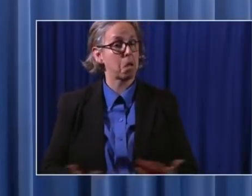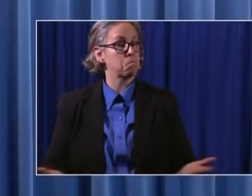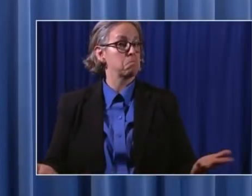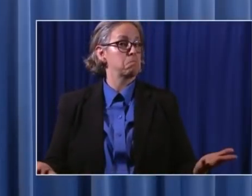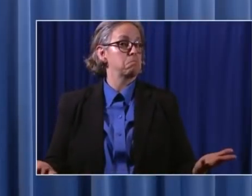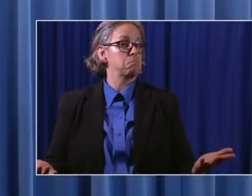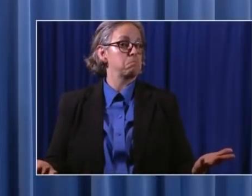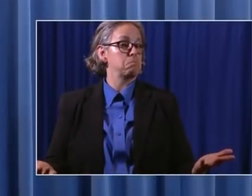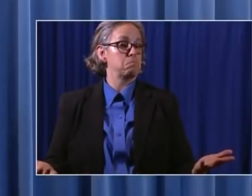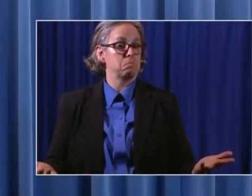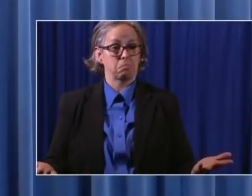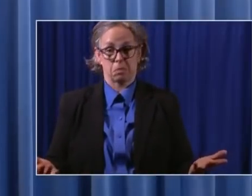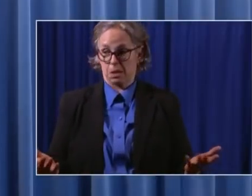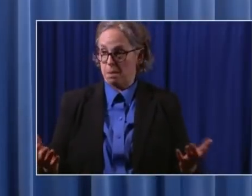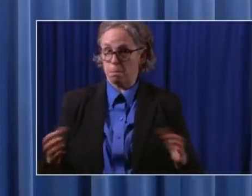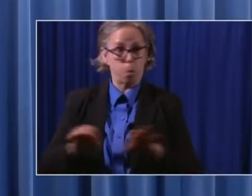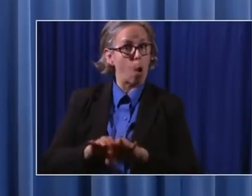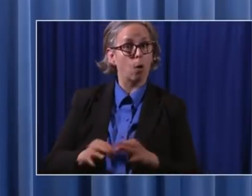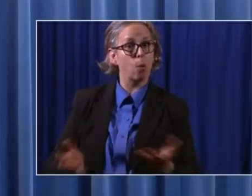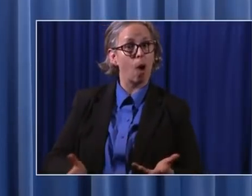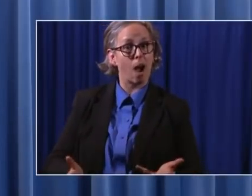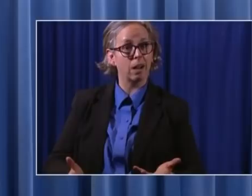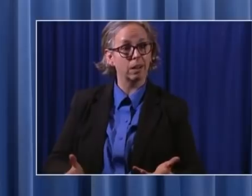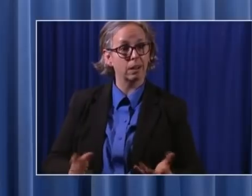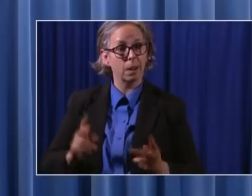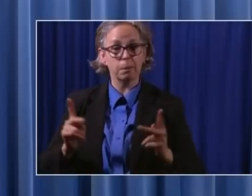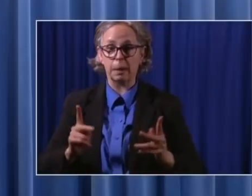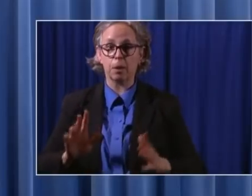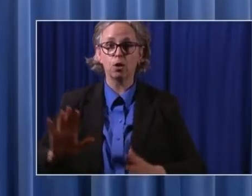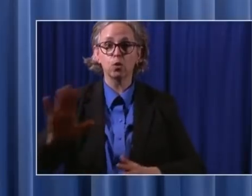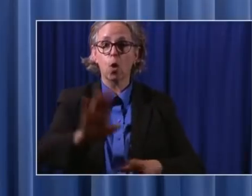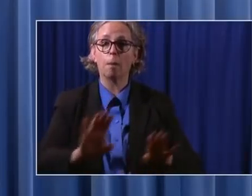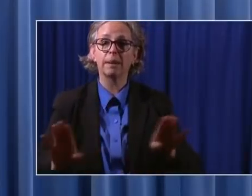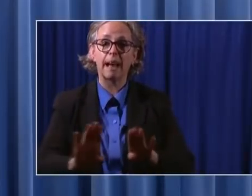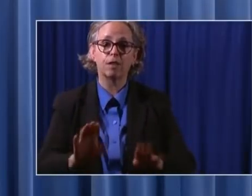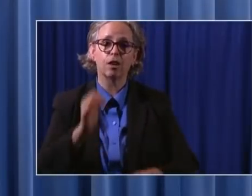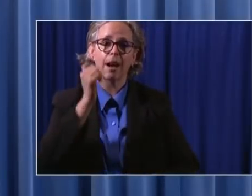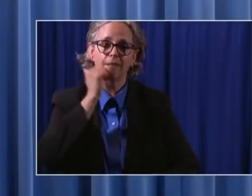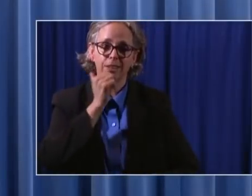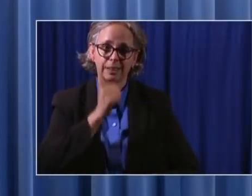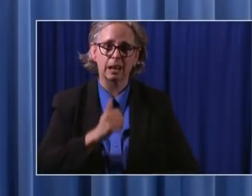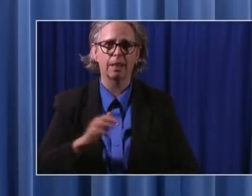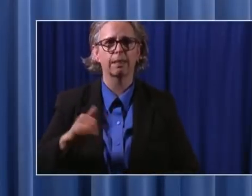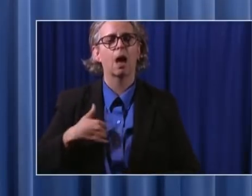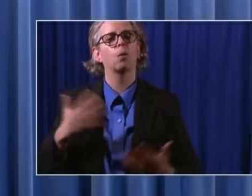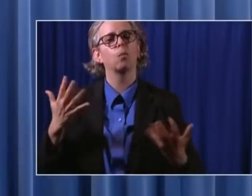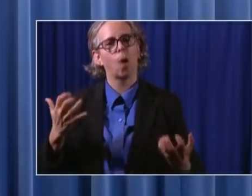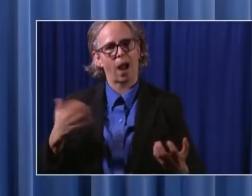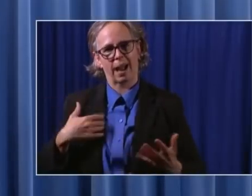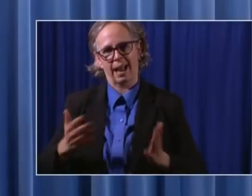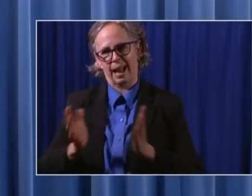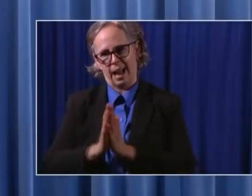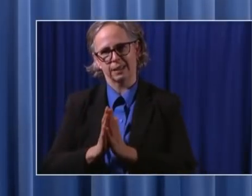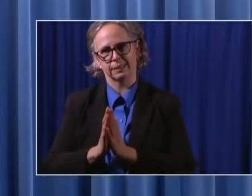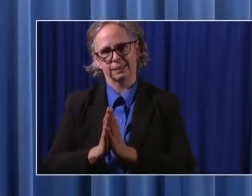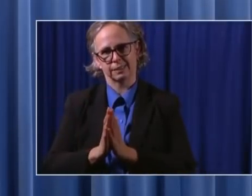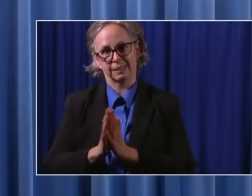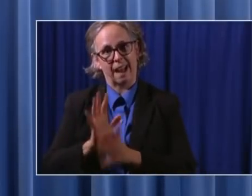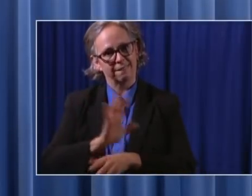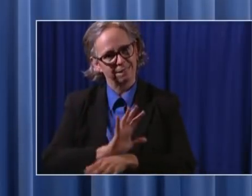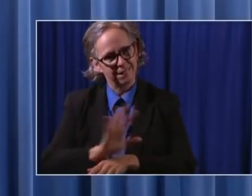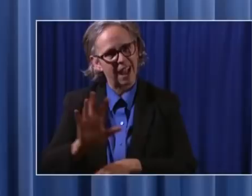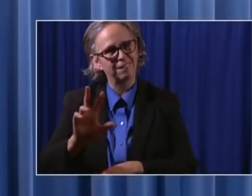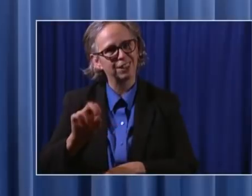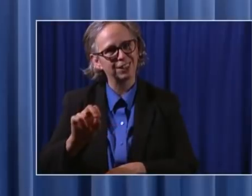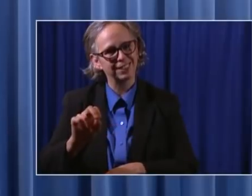what's more important is what people do every day. And that's why I wanted to talk at 5:30, when I thought maybe people maybe are getting